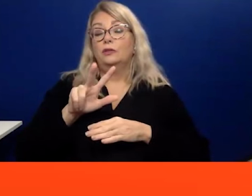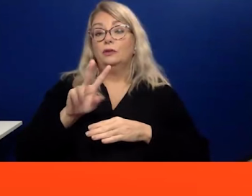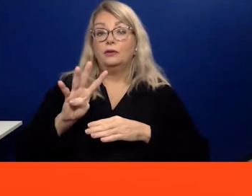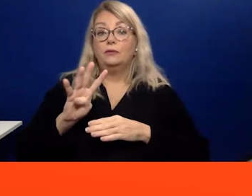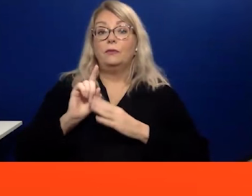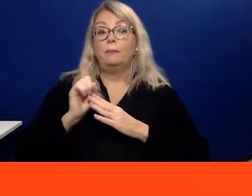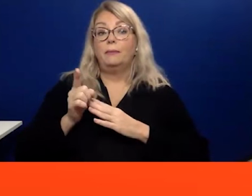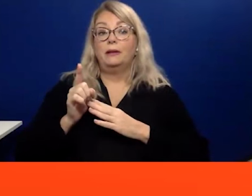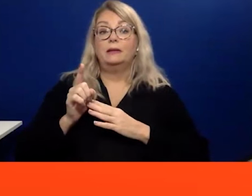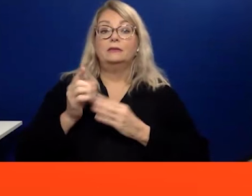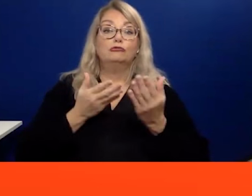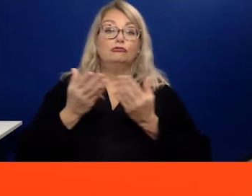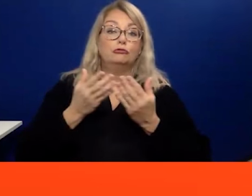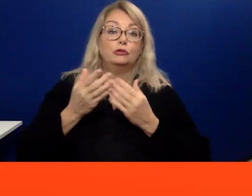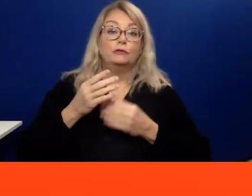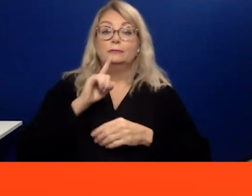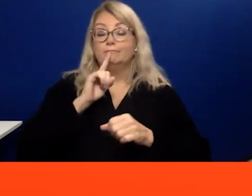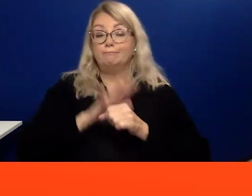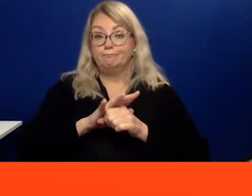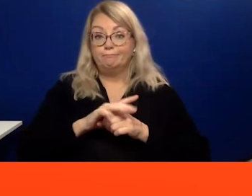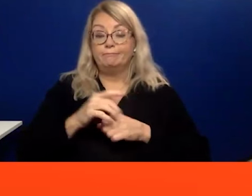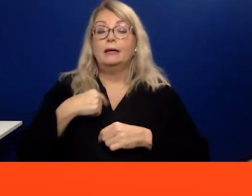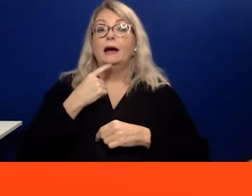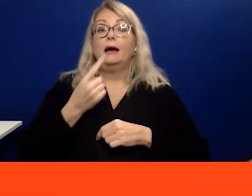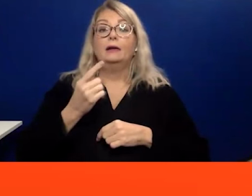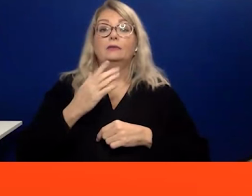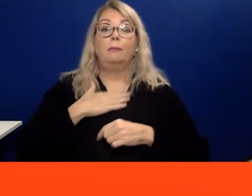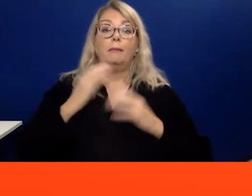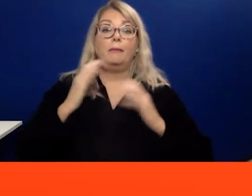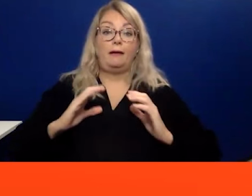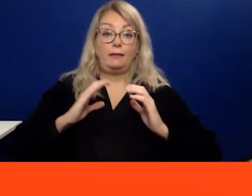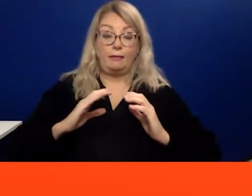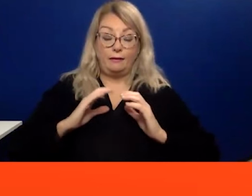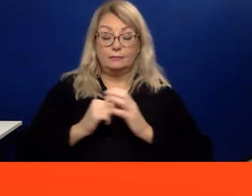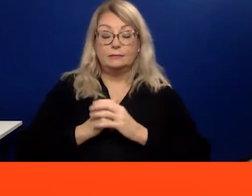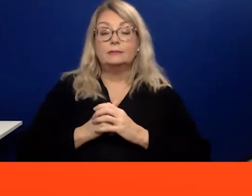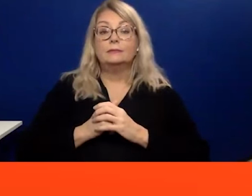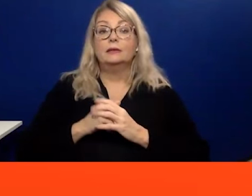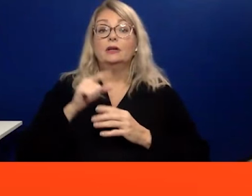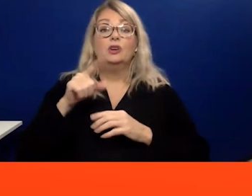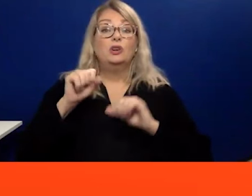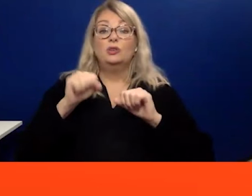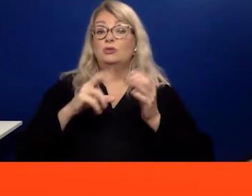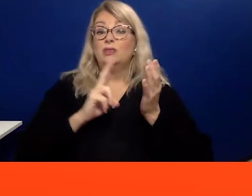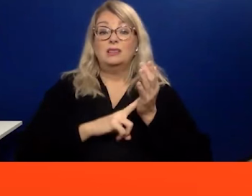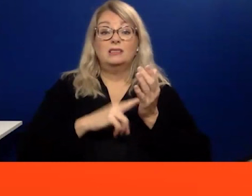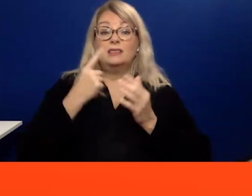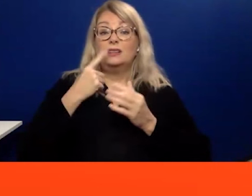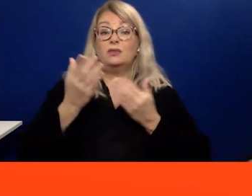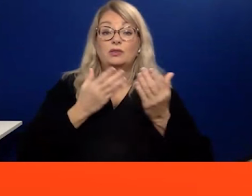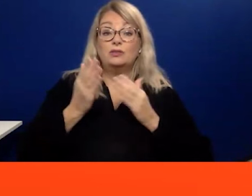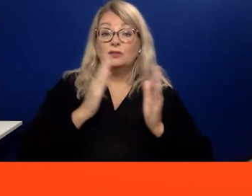told everybody, all of my clientele and anybody that would listen, you sign up for a service plan with us, we'll